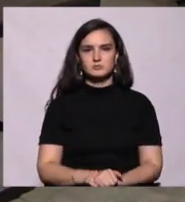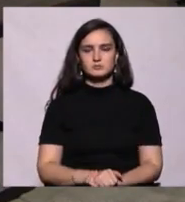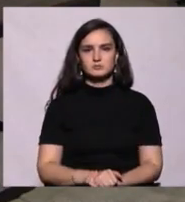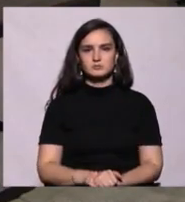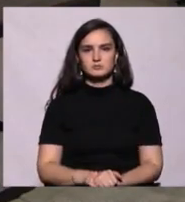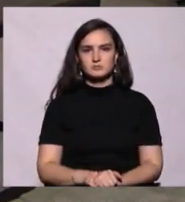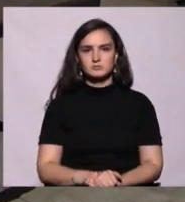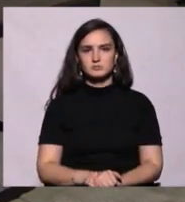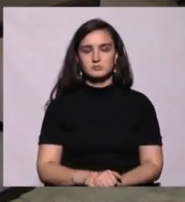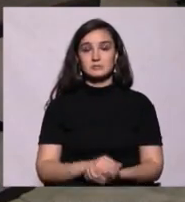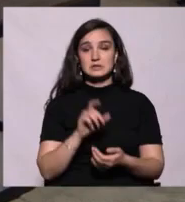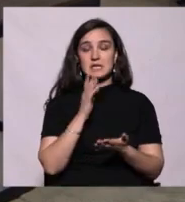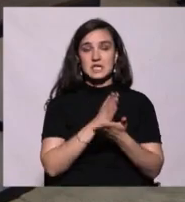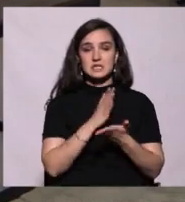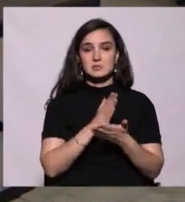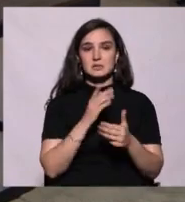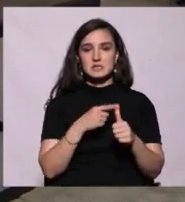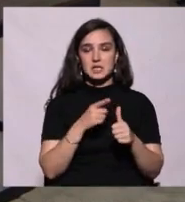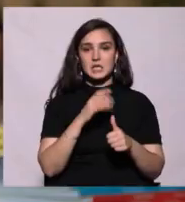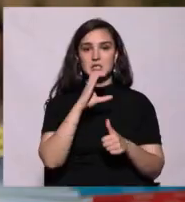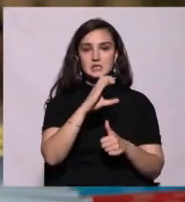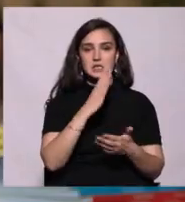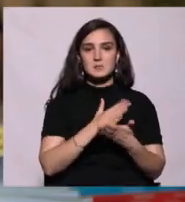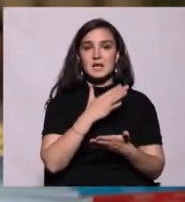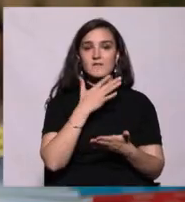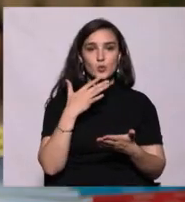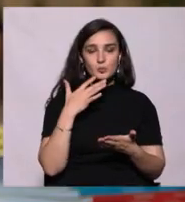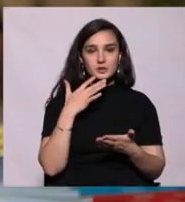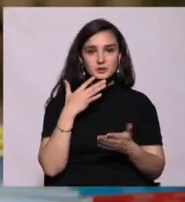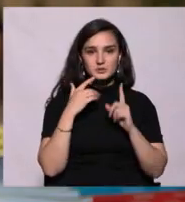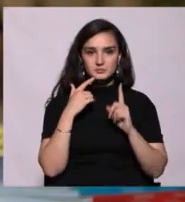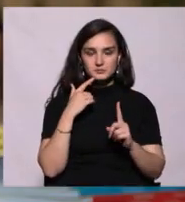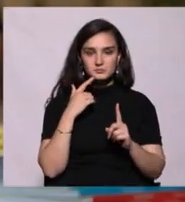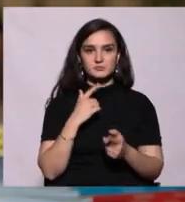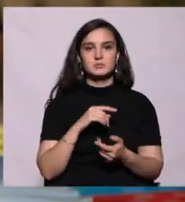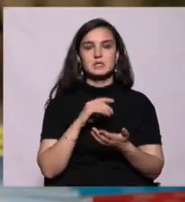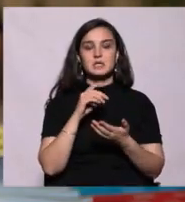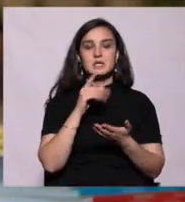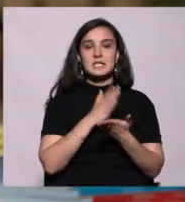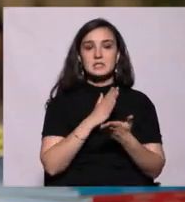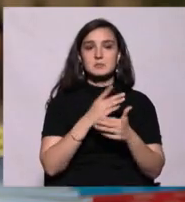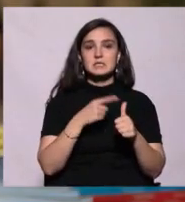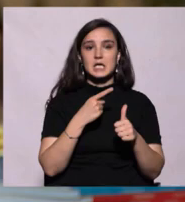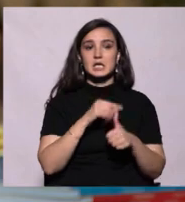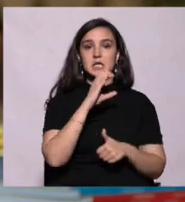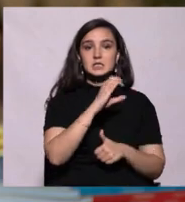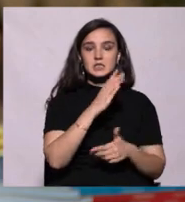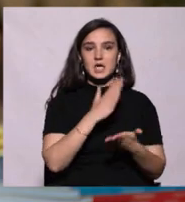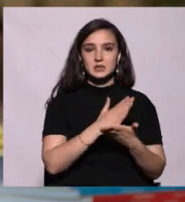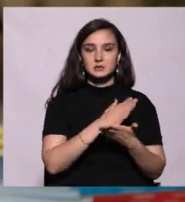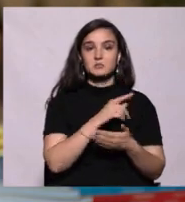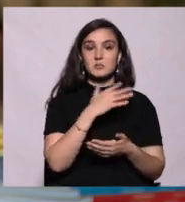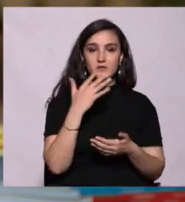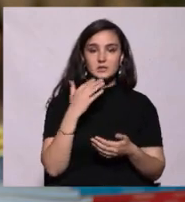Sophie. Nouns that have S are plural, which means many. Nouns with no S are